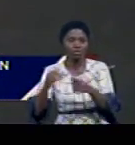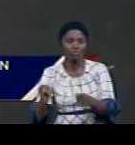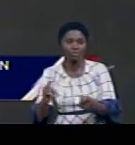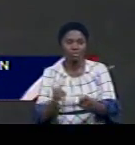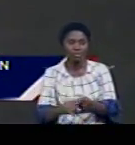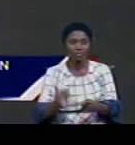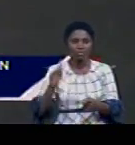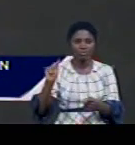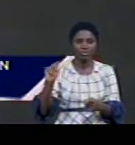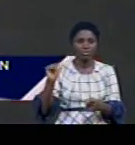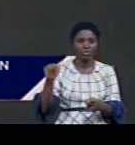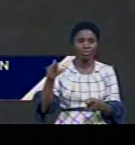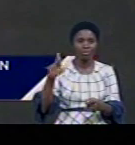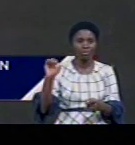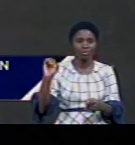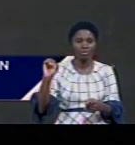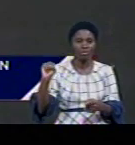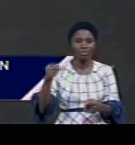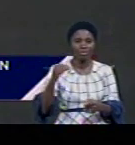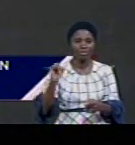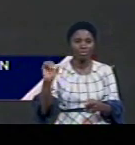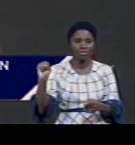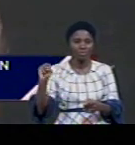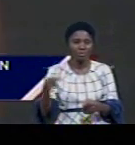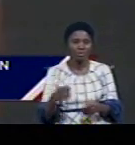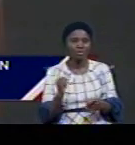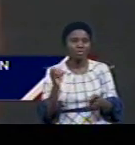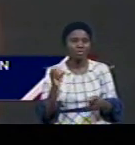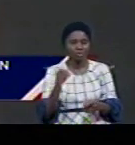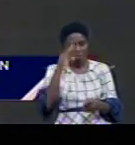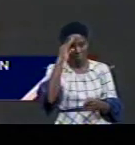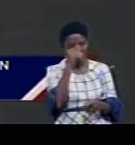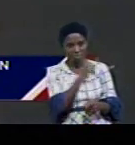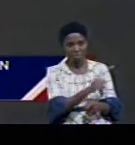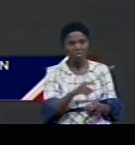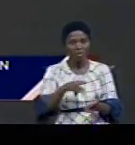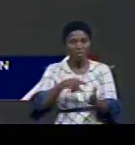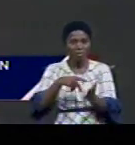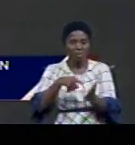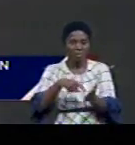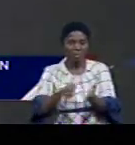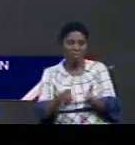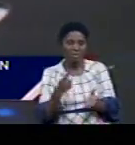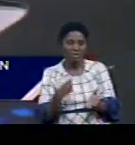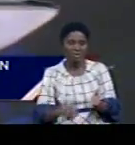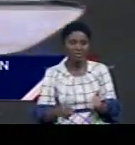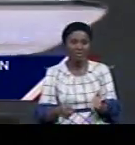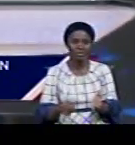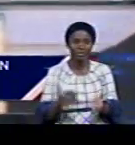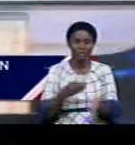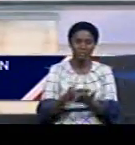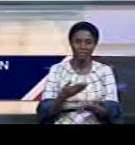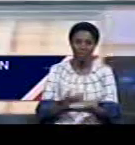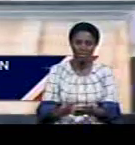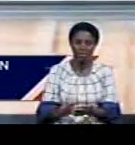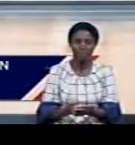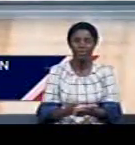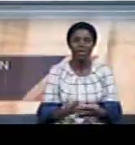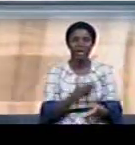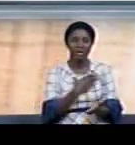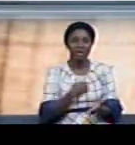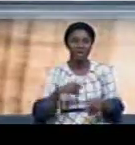thereof, and went down into it to go with them unto